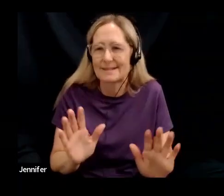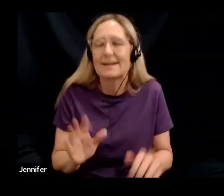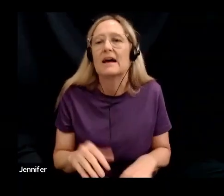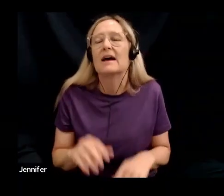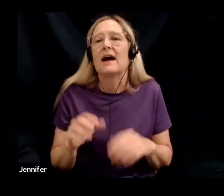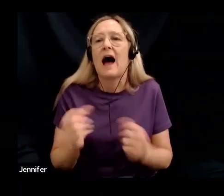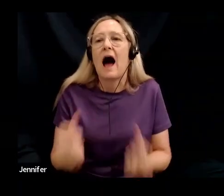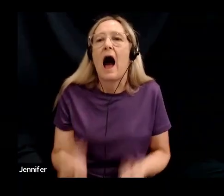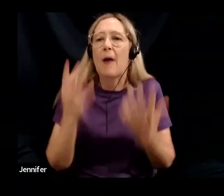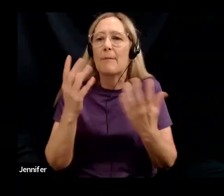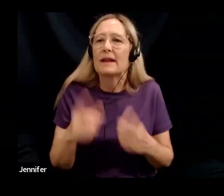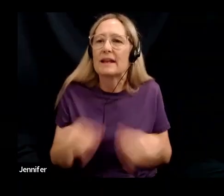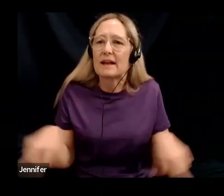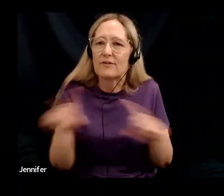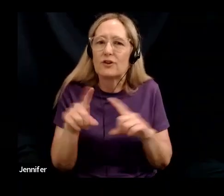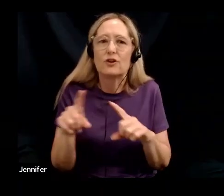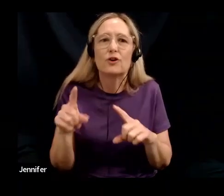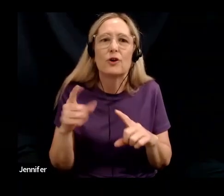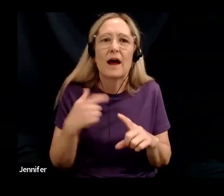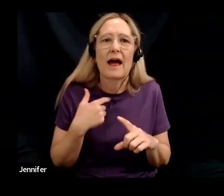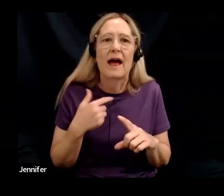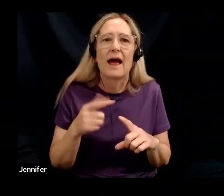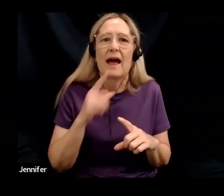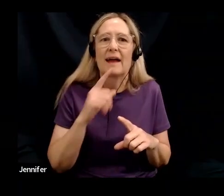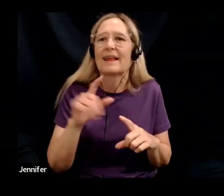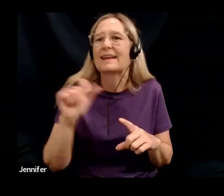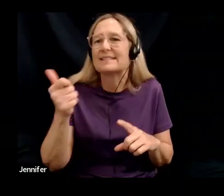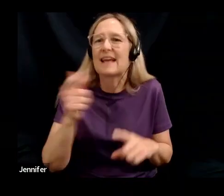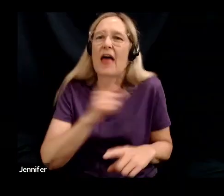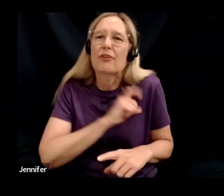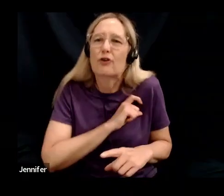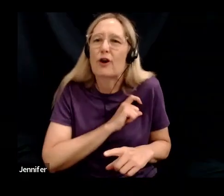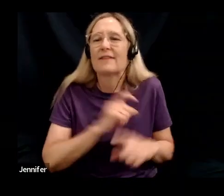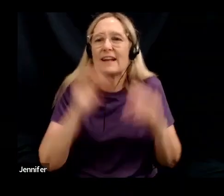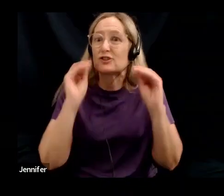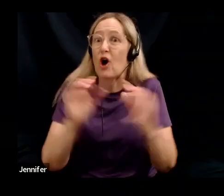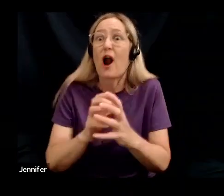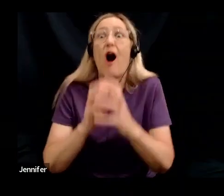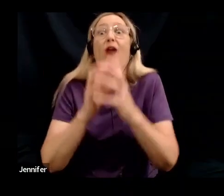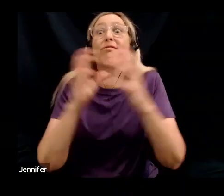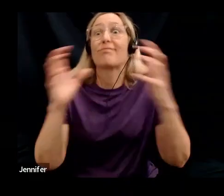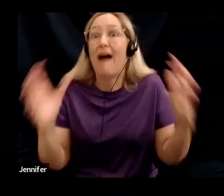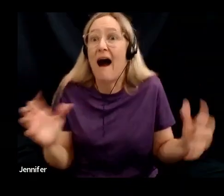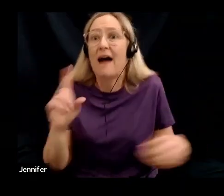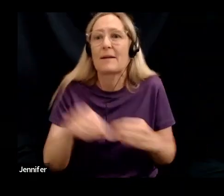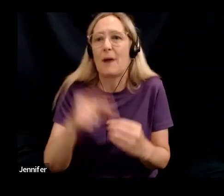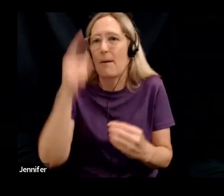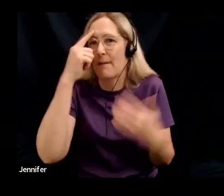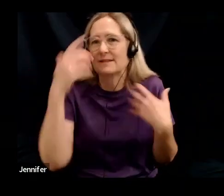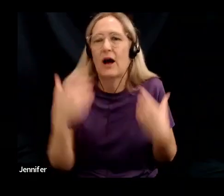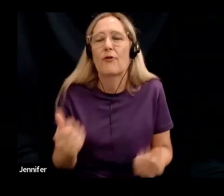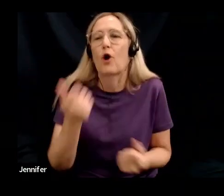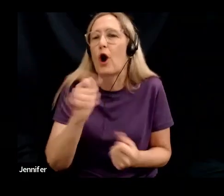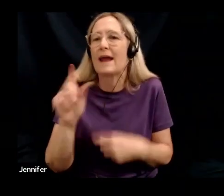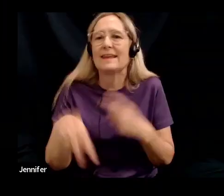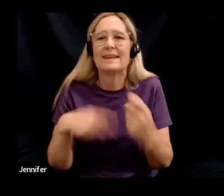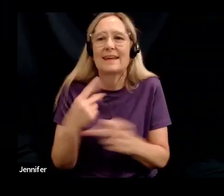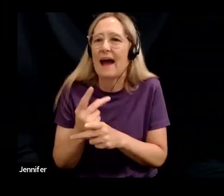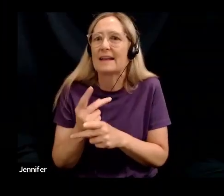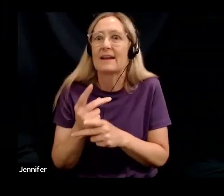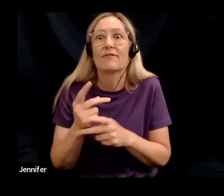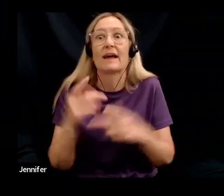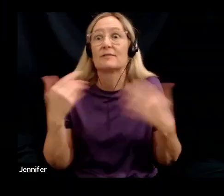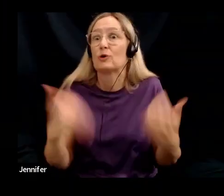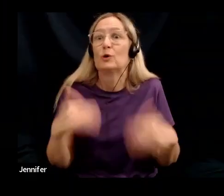how many of you had a robust mental health education in the 10th grade health class, or really any type of robust mental